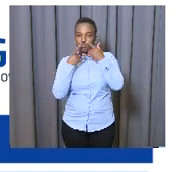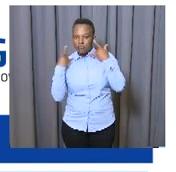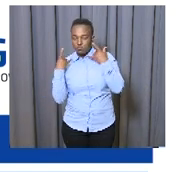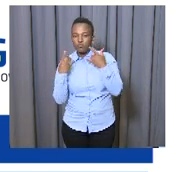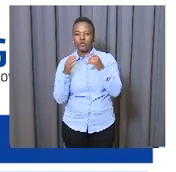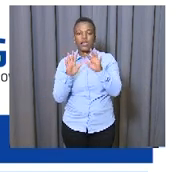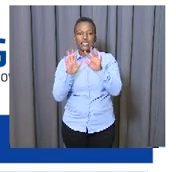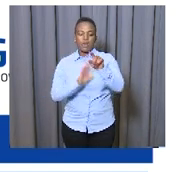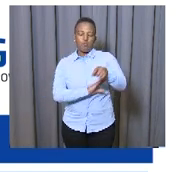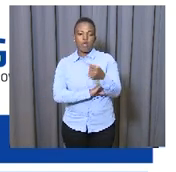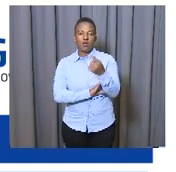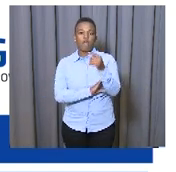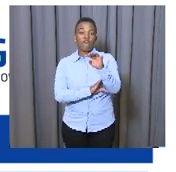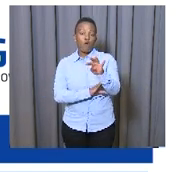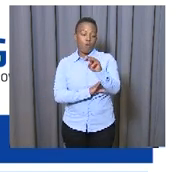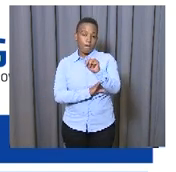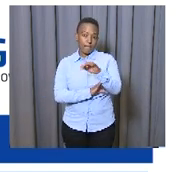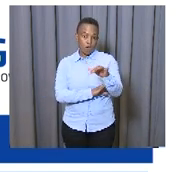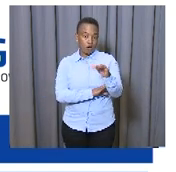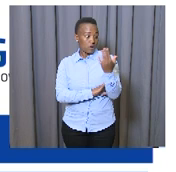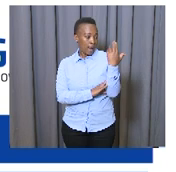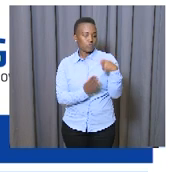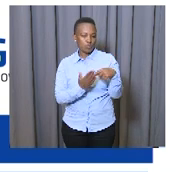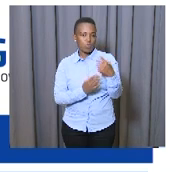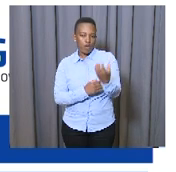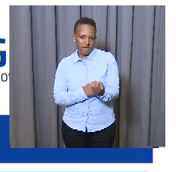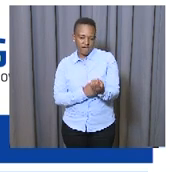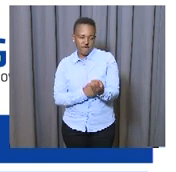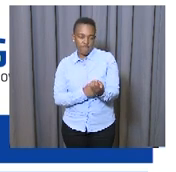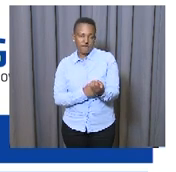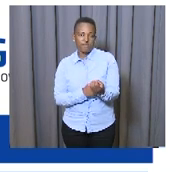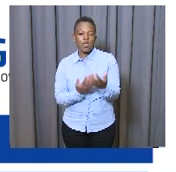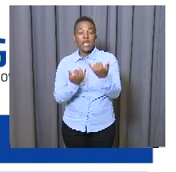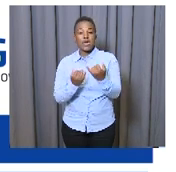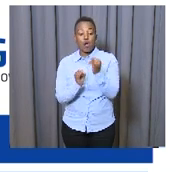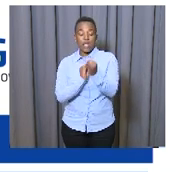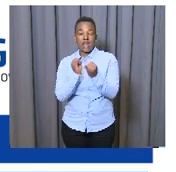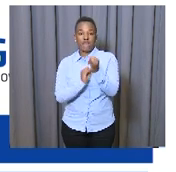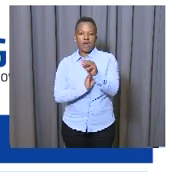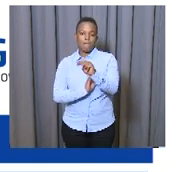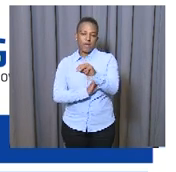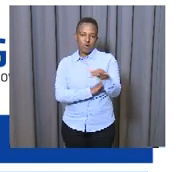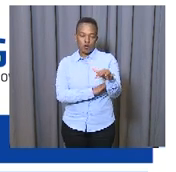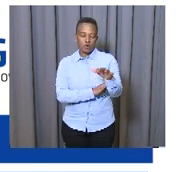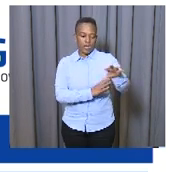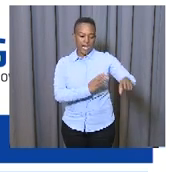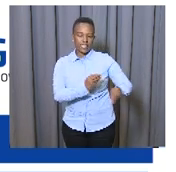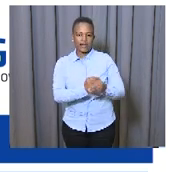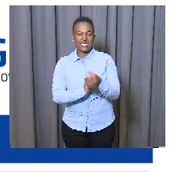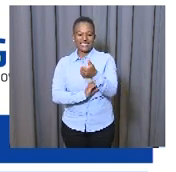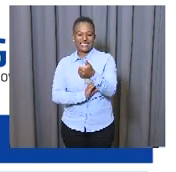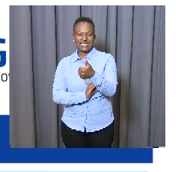million units of PPE was where we were last week. We now have 11 million. There's additional